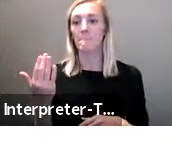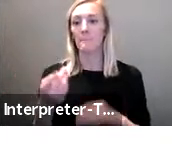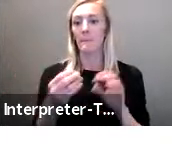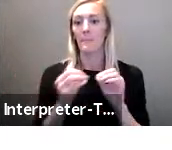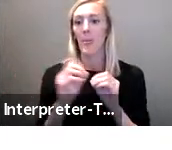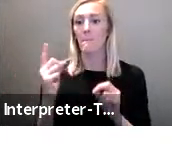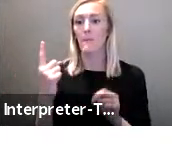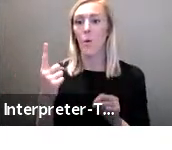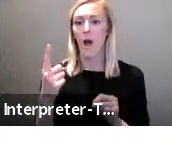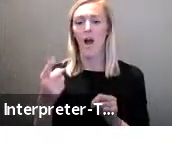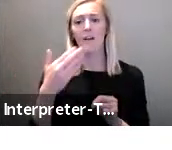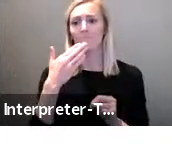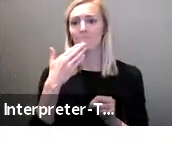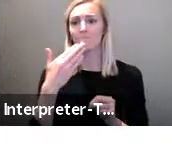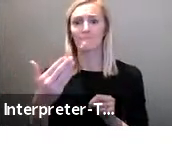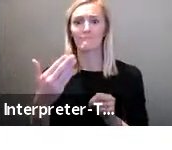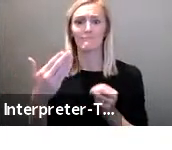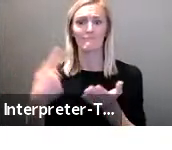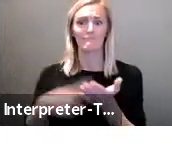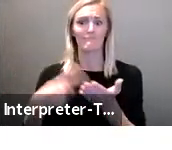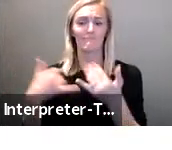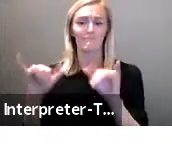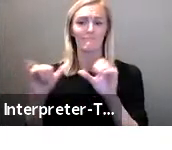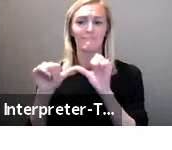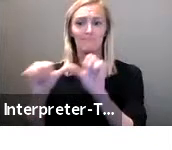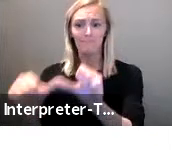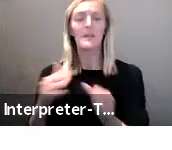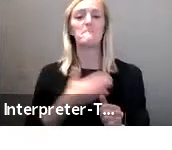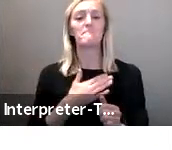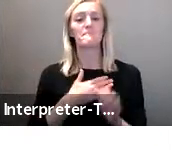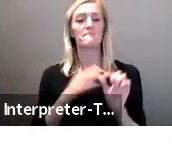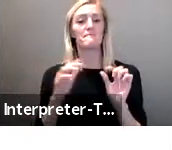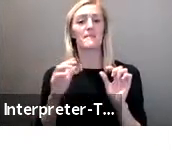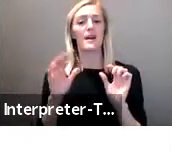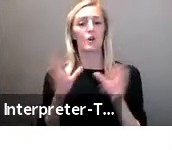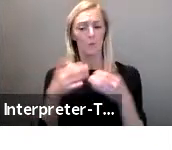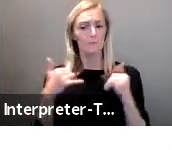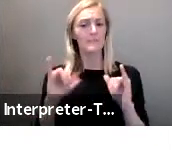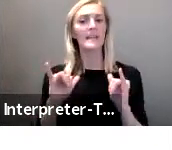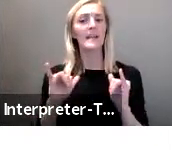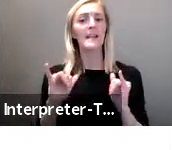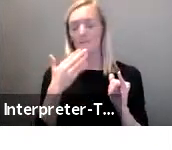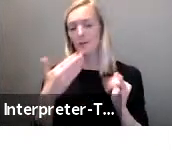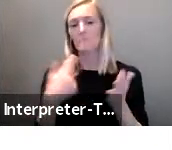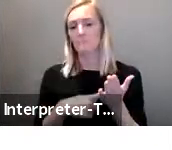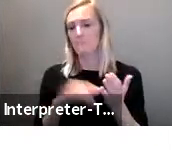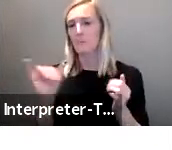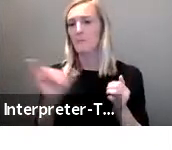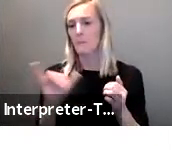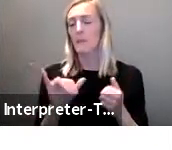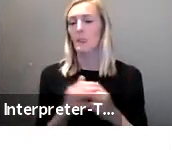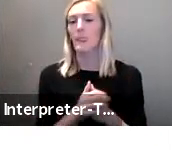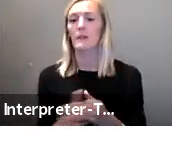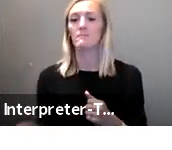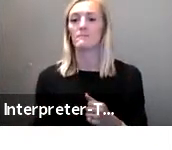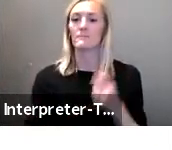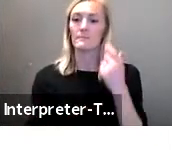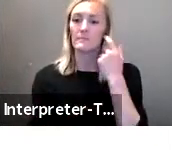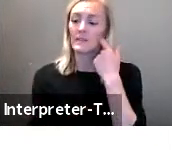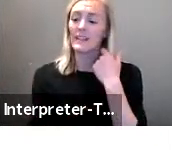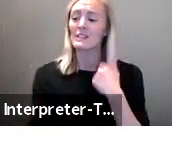hearty discussion was still going. And I know my group also had some good discussion. I'm gonna ask that we do